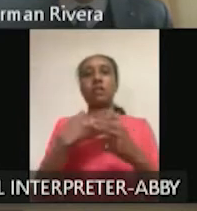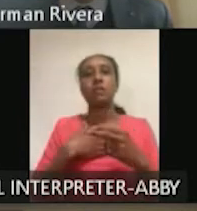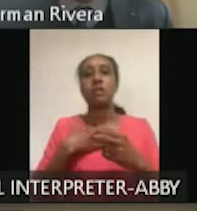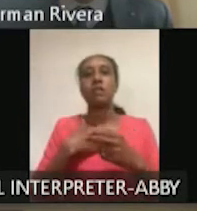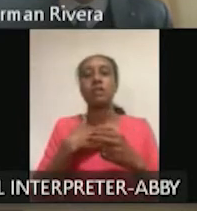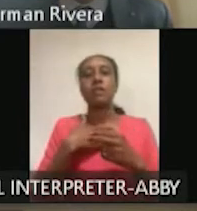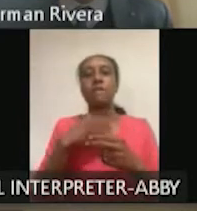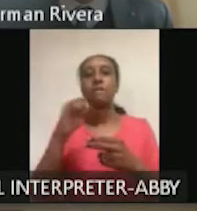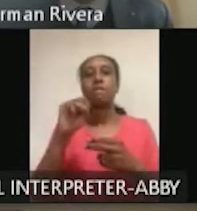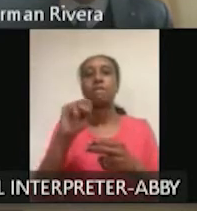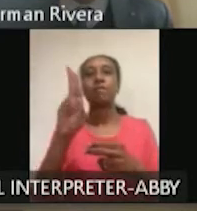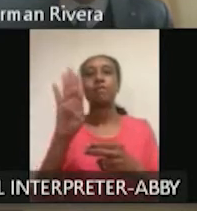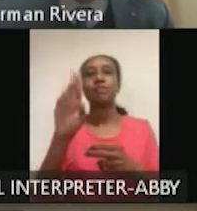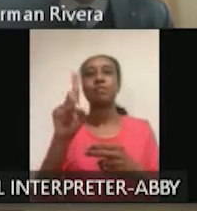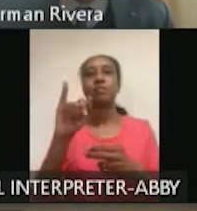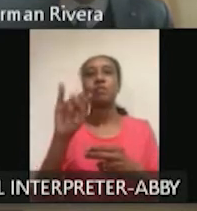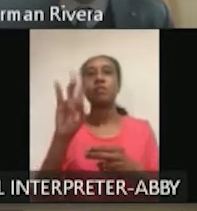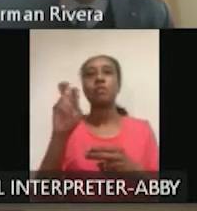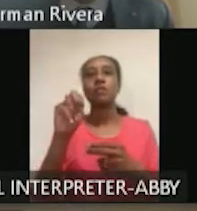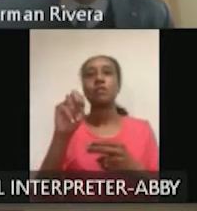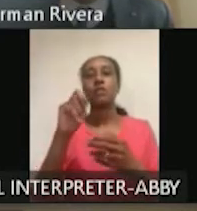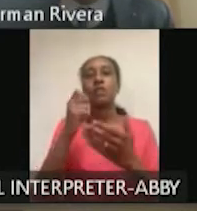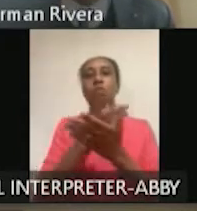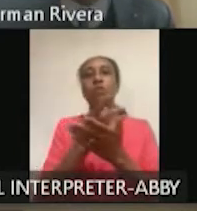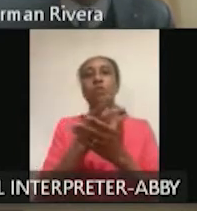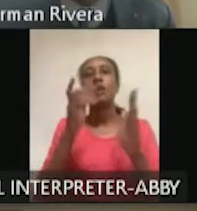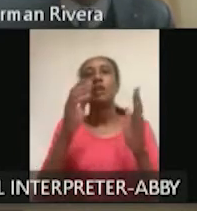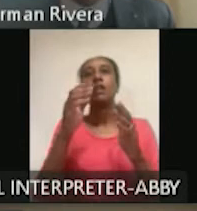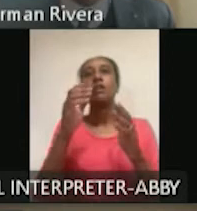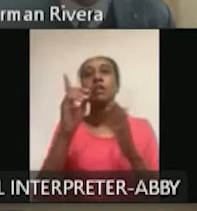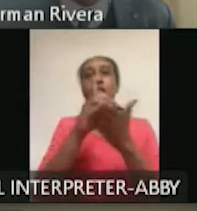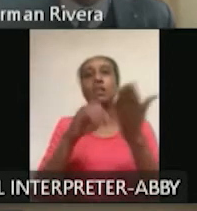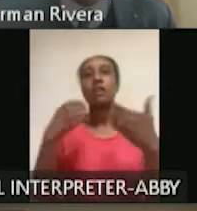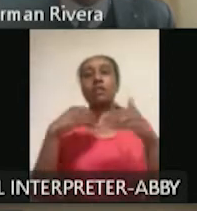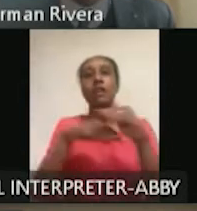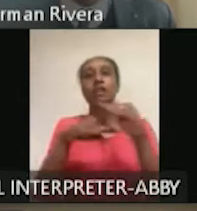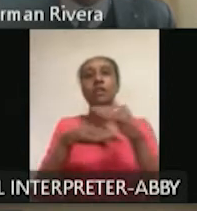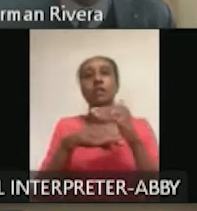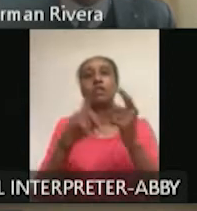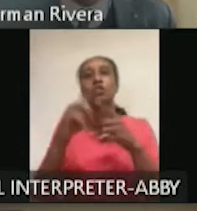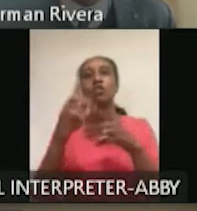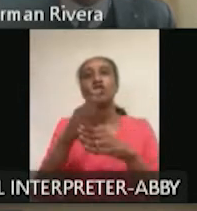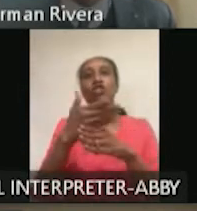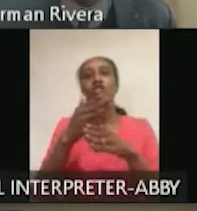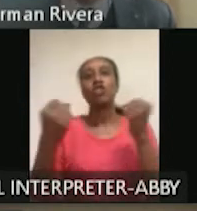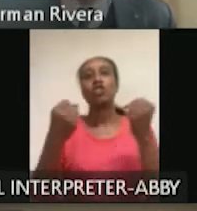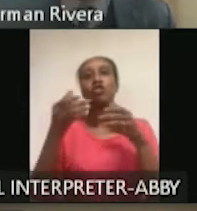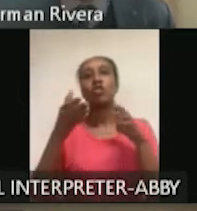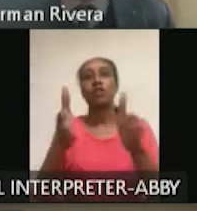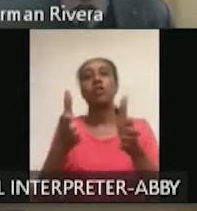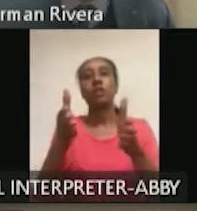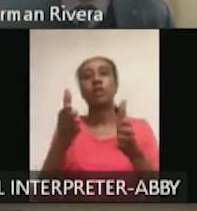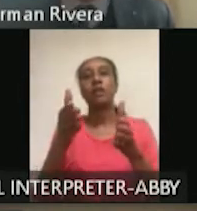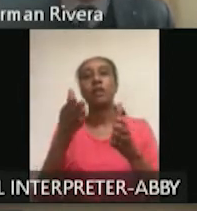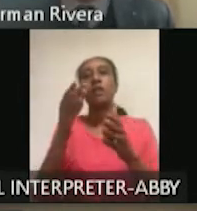The subdivision, as approved, was designed to have access to a shared driveway that is covered by an